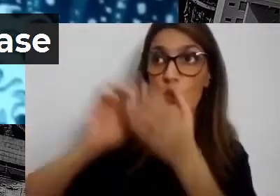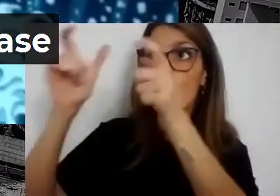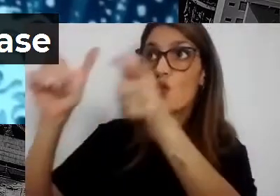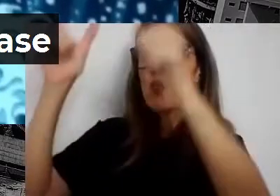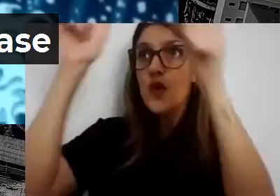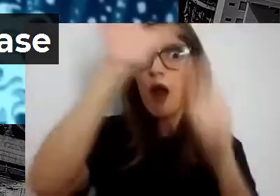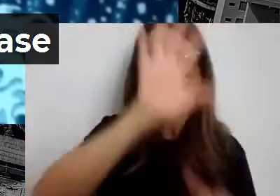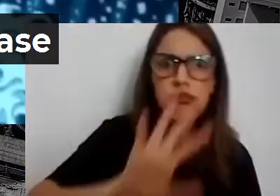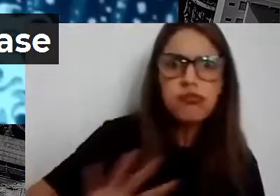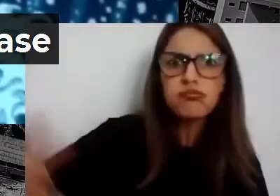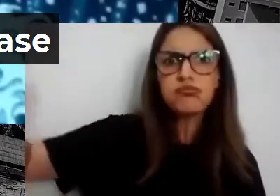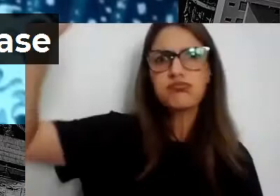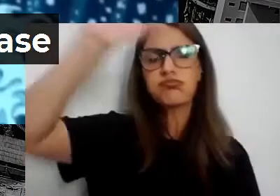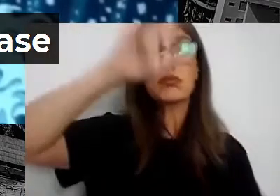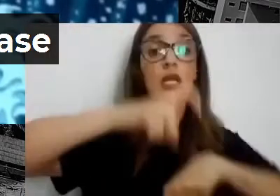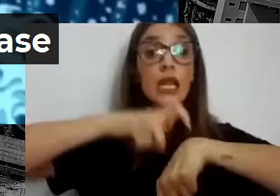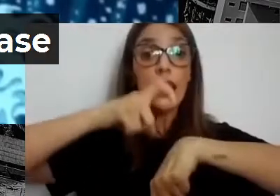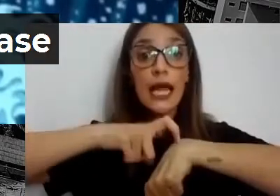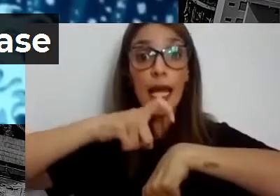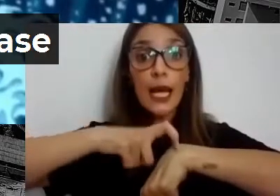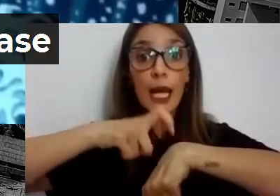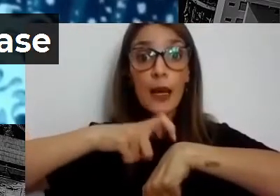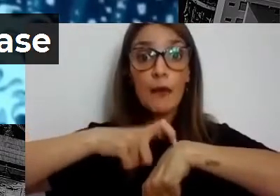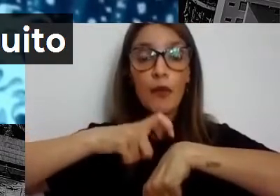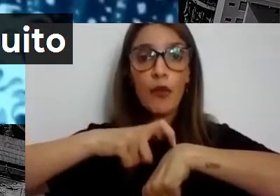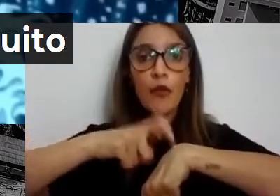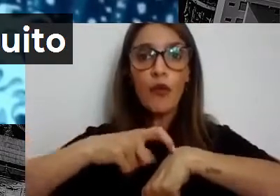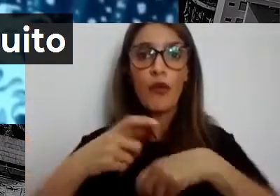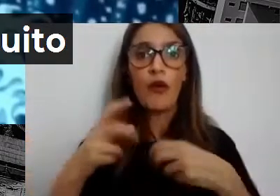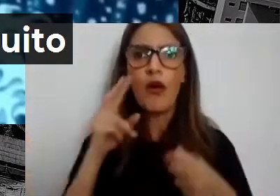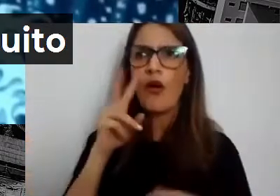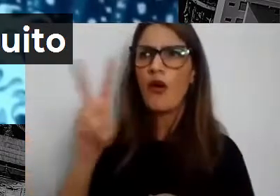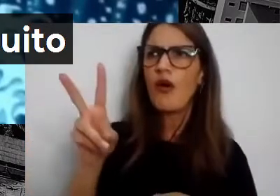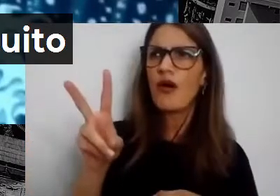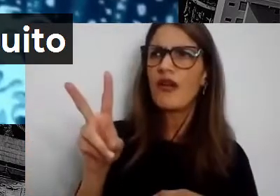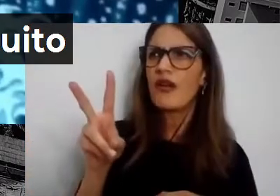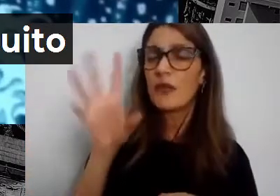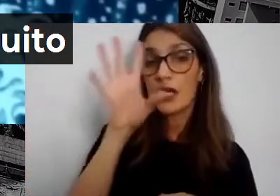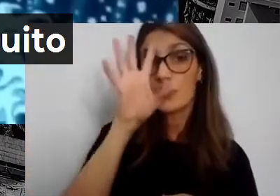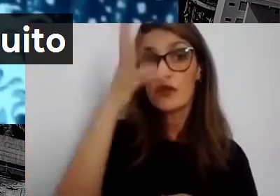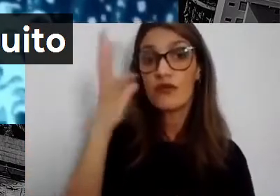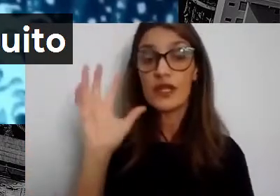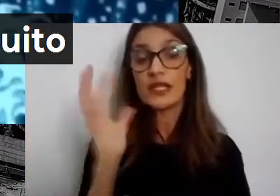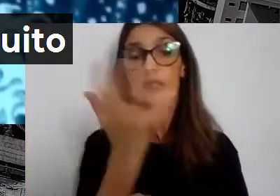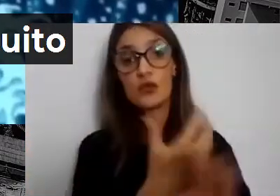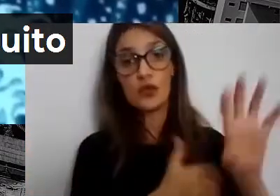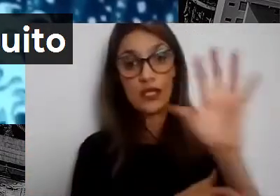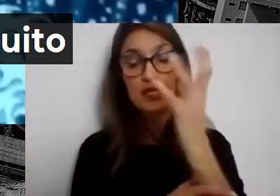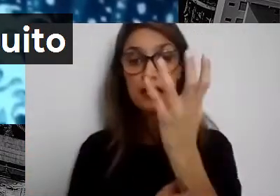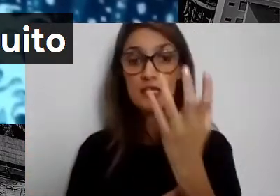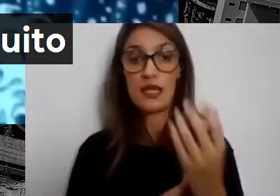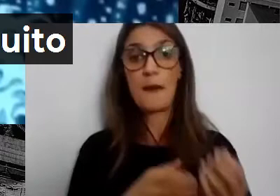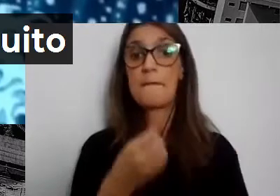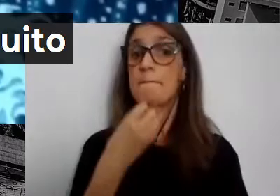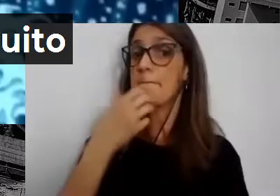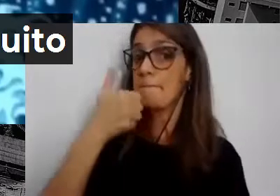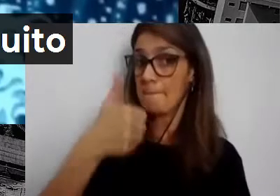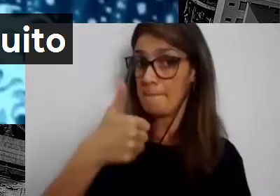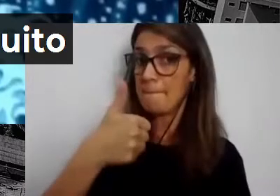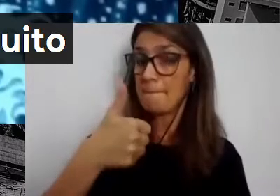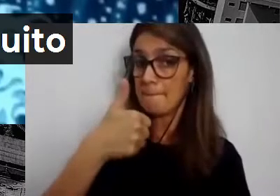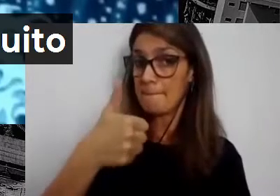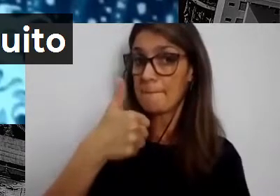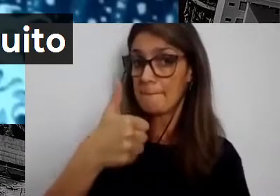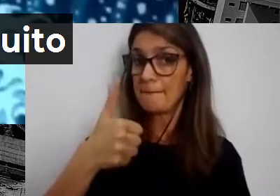nature-based solutions, those benefits associated with the investments are really related very intricately to